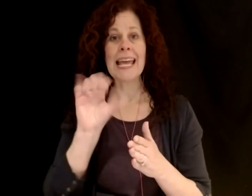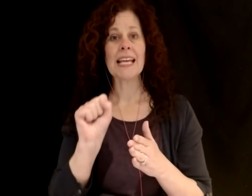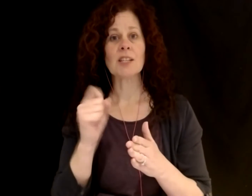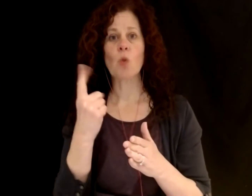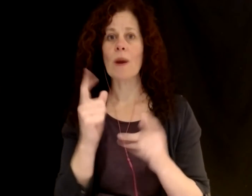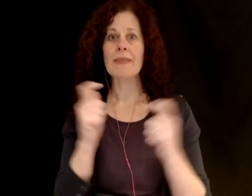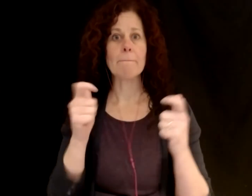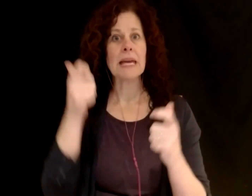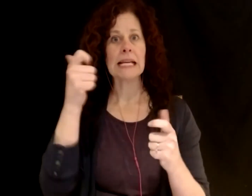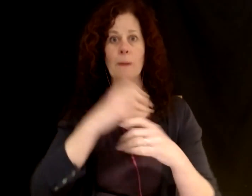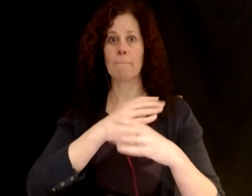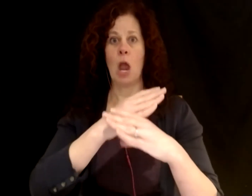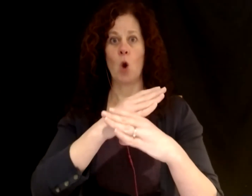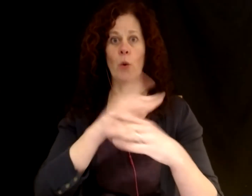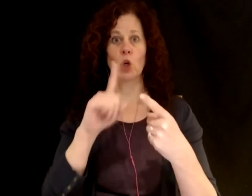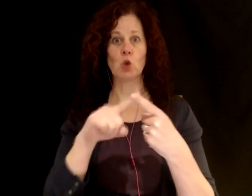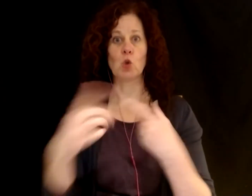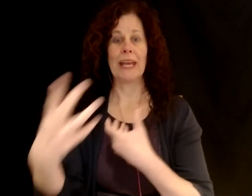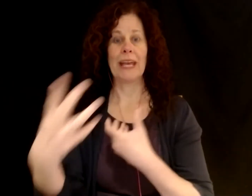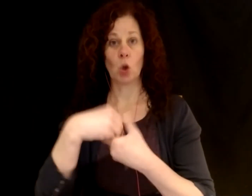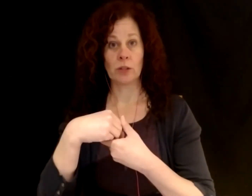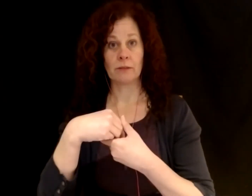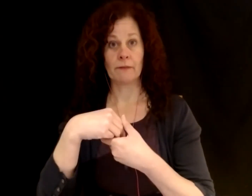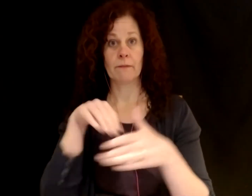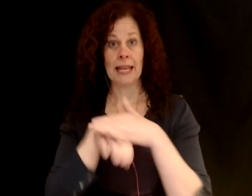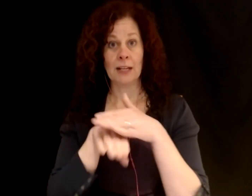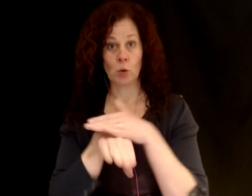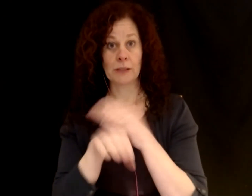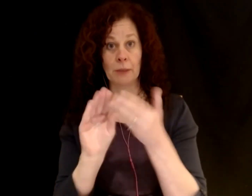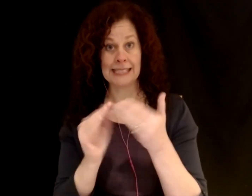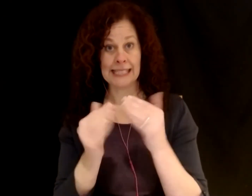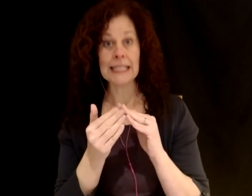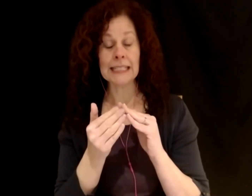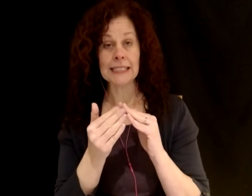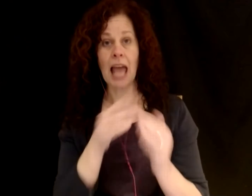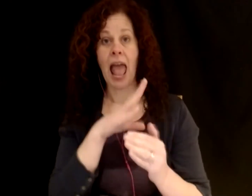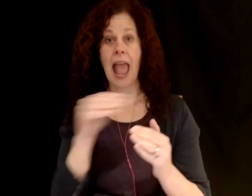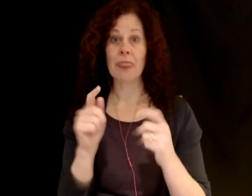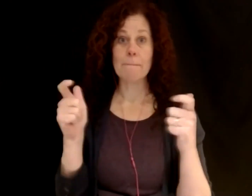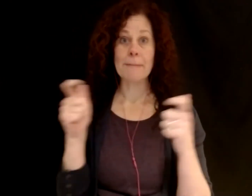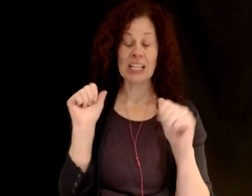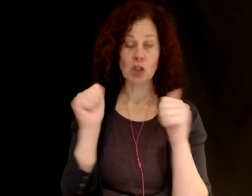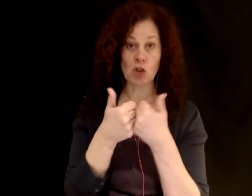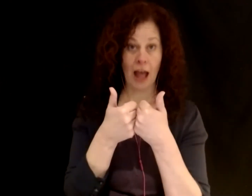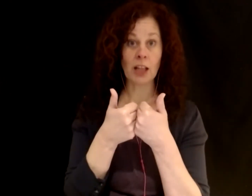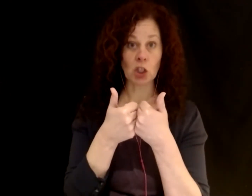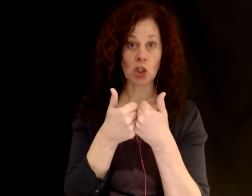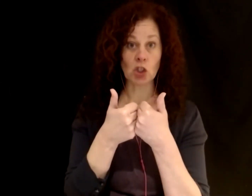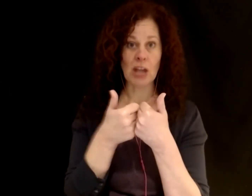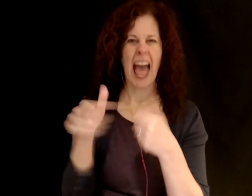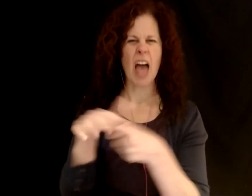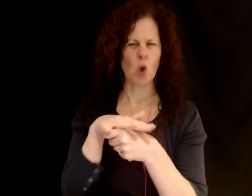barrier to inclusive and accessible cities and the biggest challenge on the local